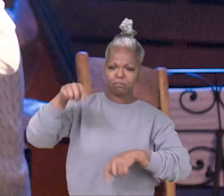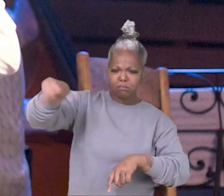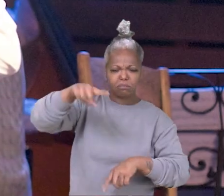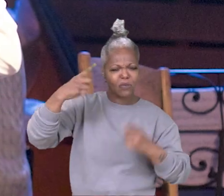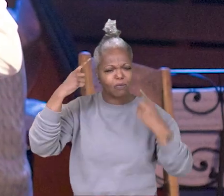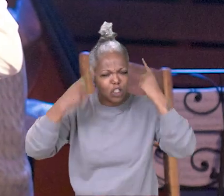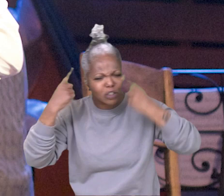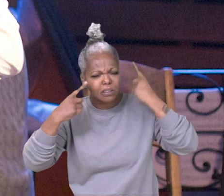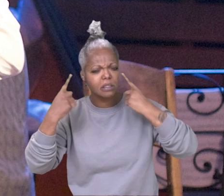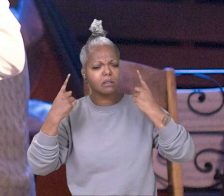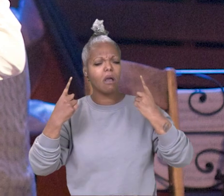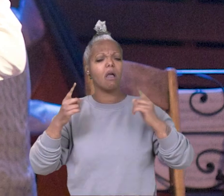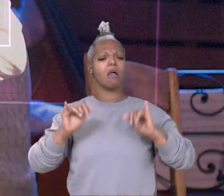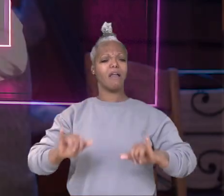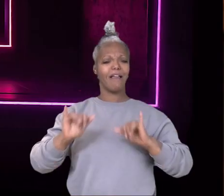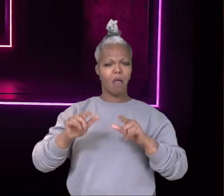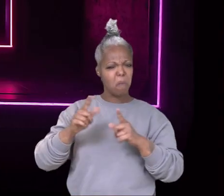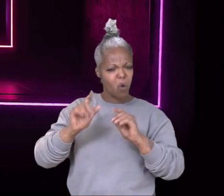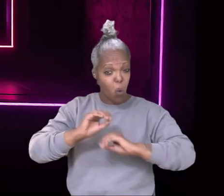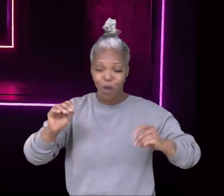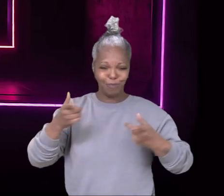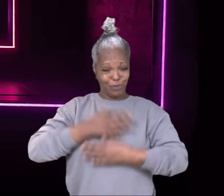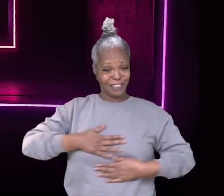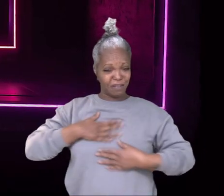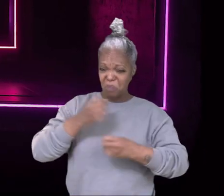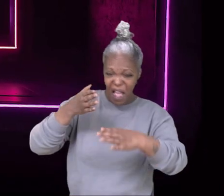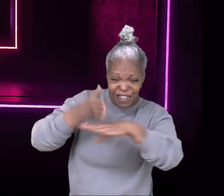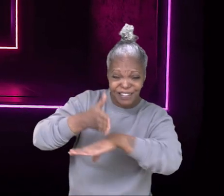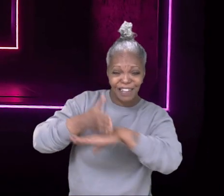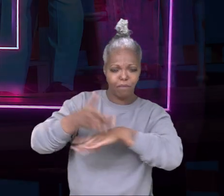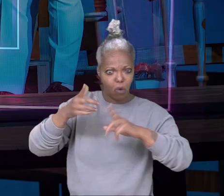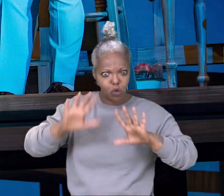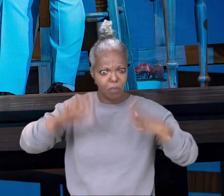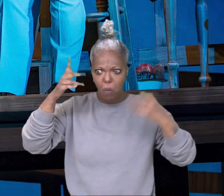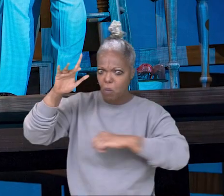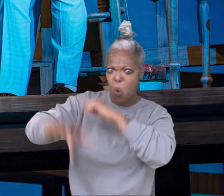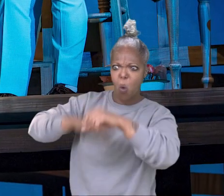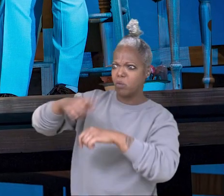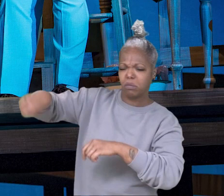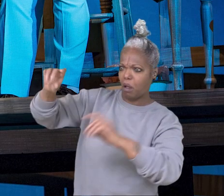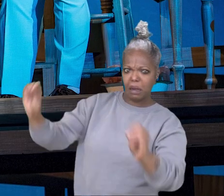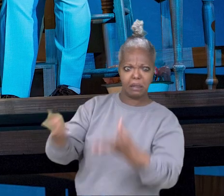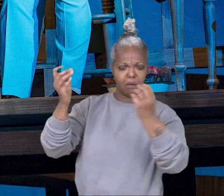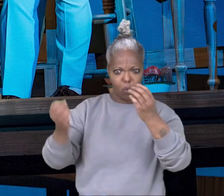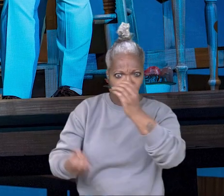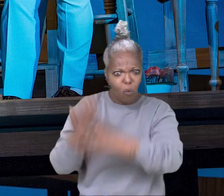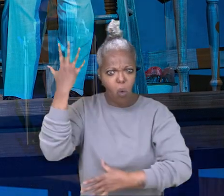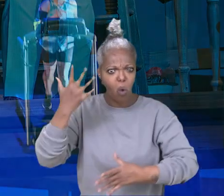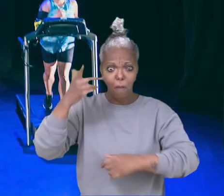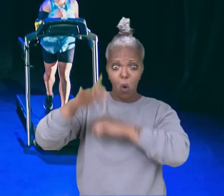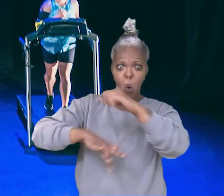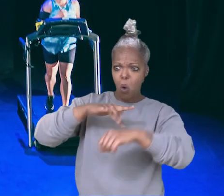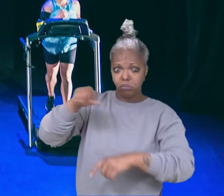explode and your breath trip over itself. The magical genius of a design element that surprises you with a